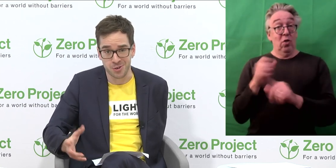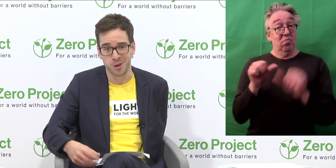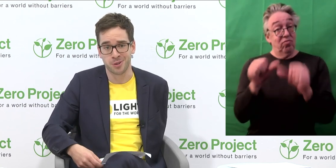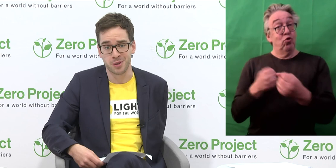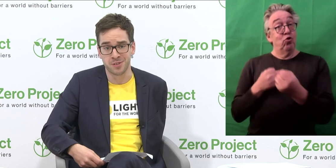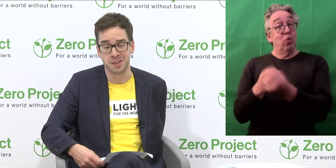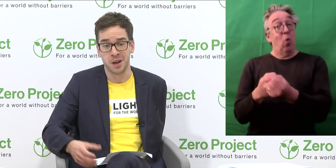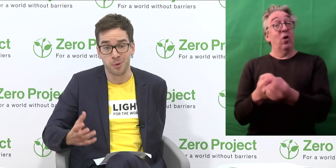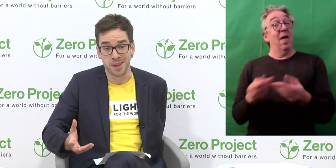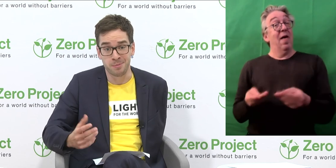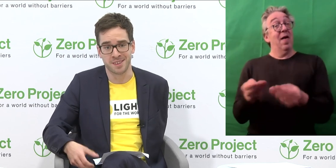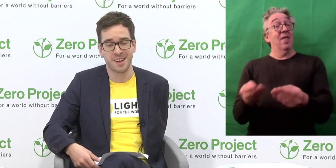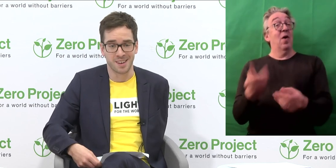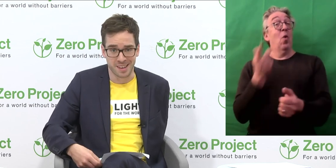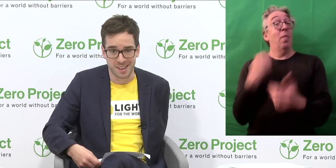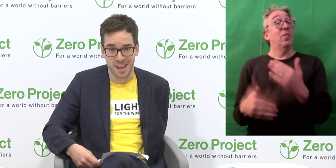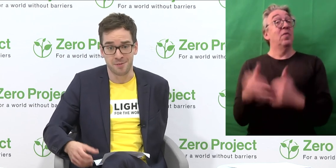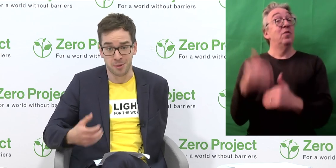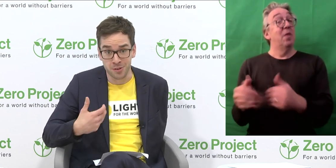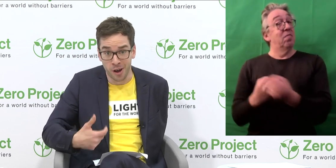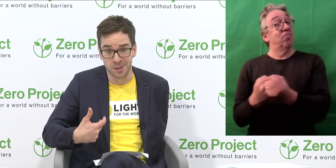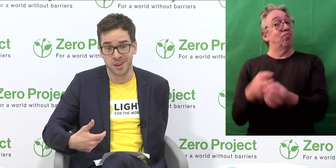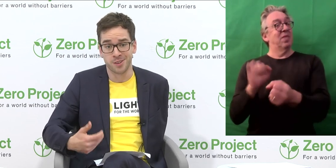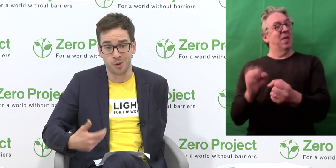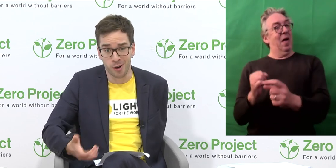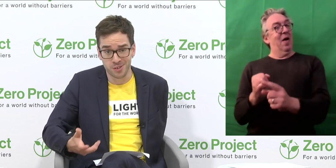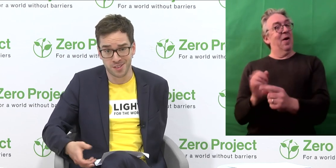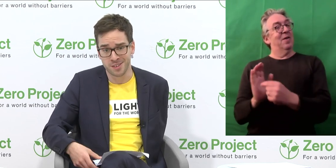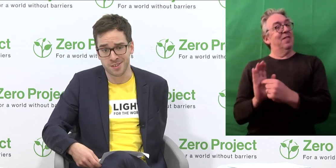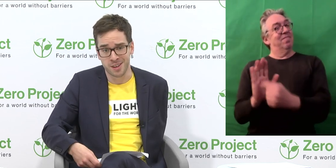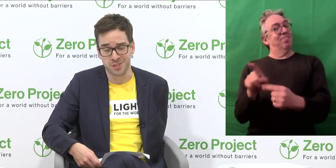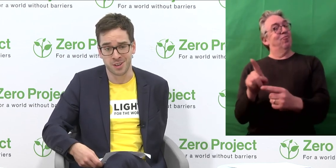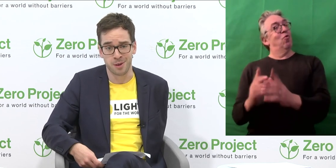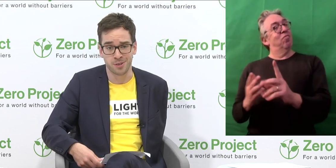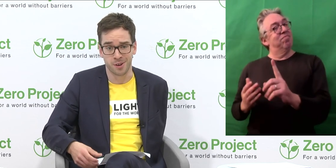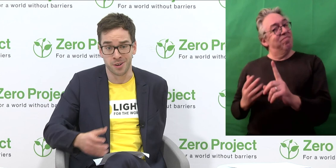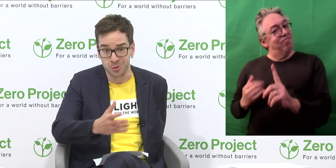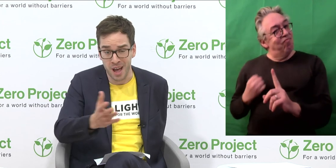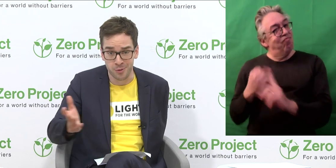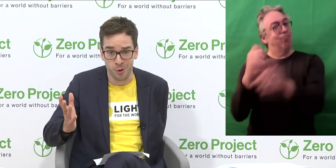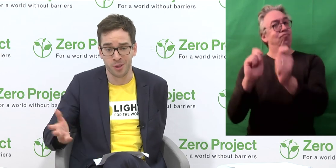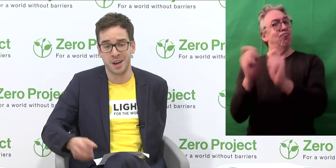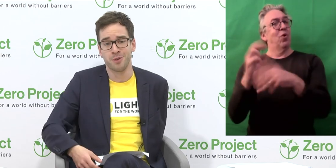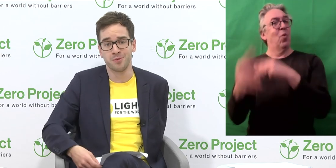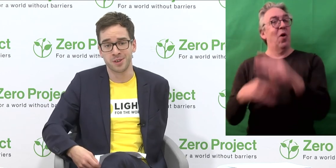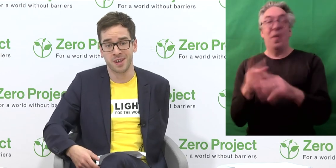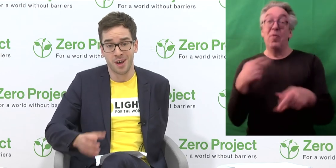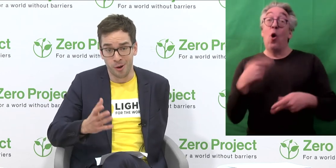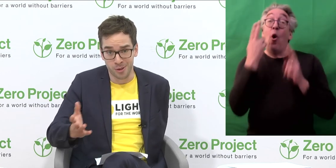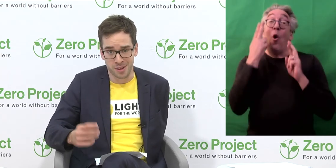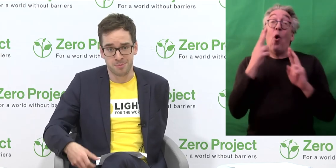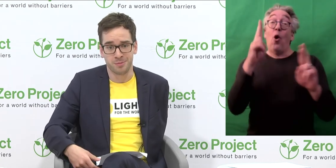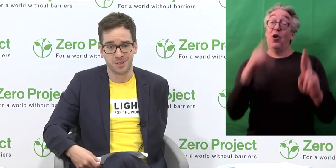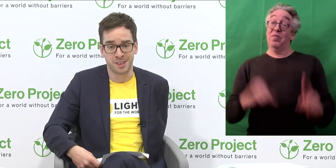change the world. And we have seen what impact they can have. I was honored to host this session. I was honored to have you all with us,